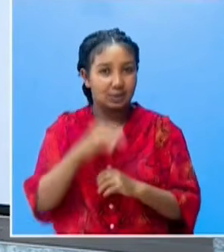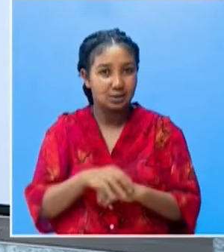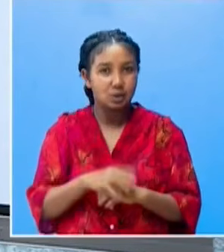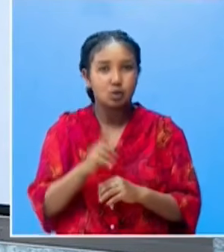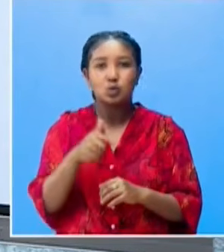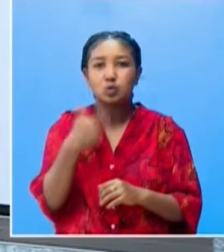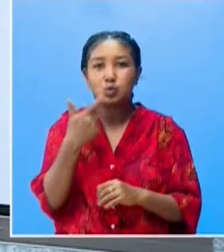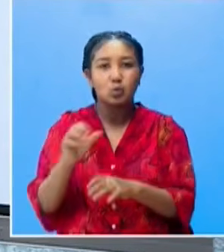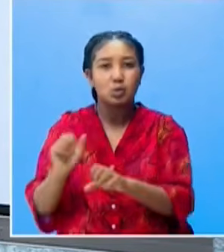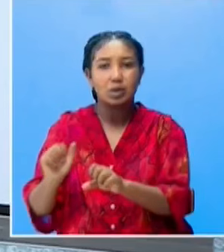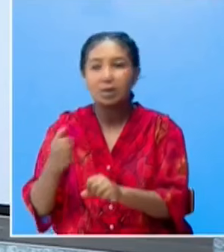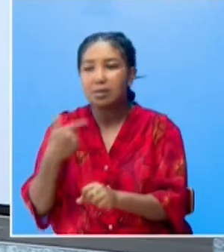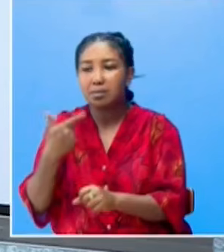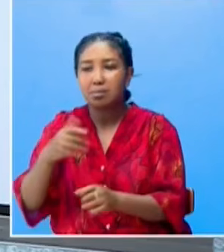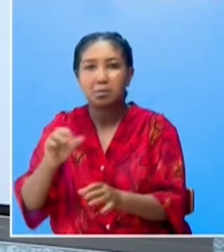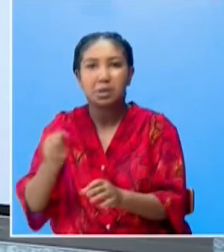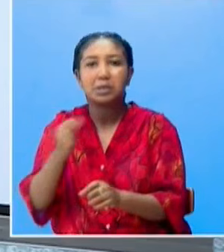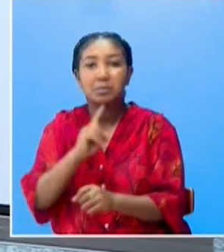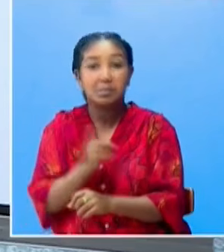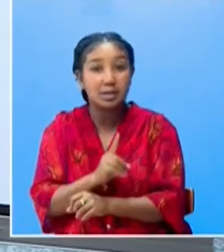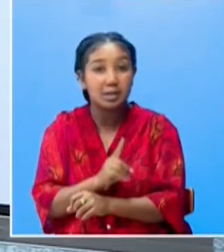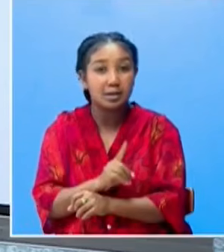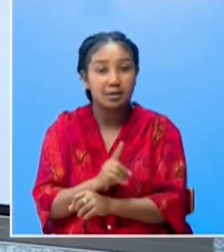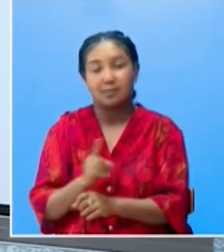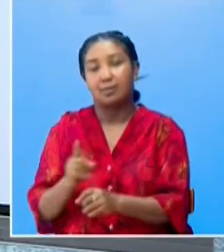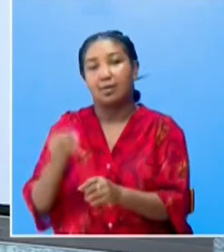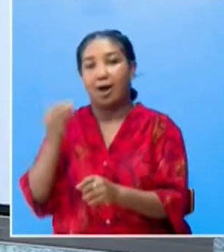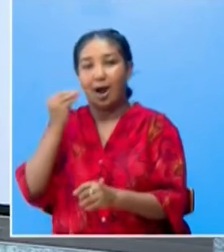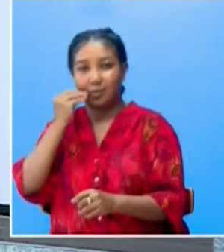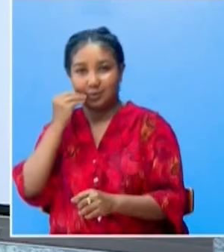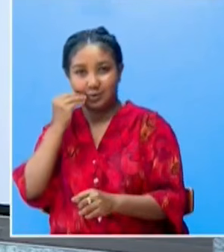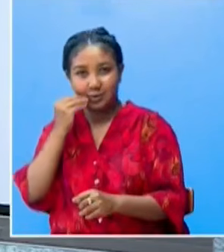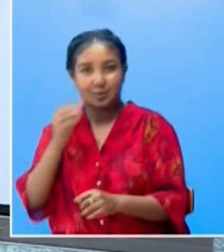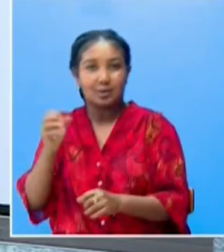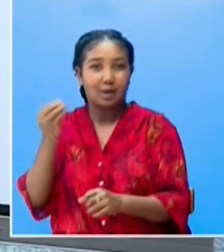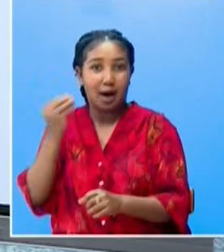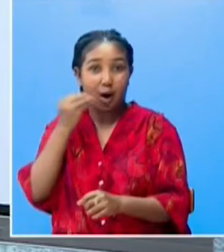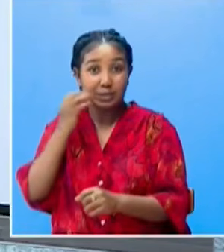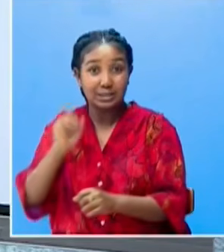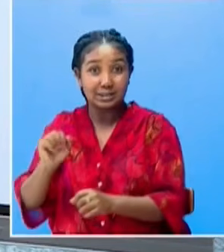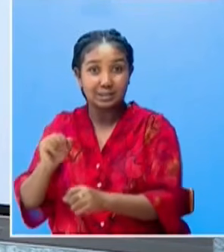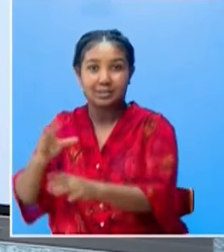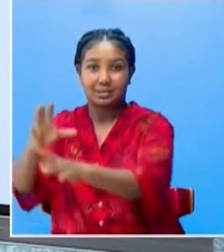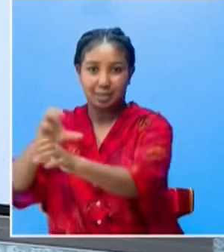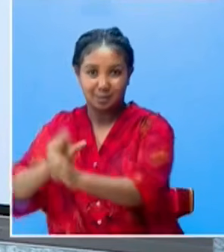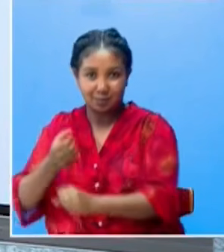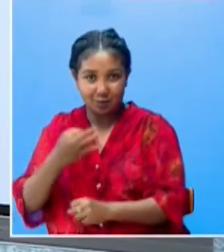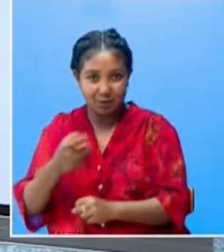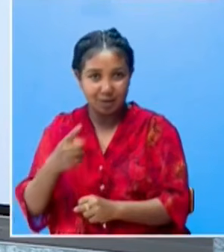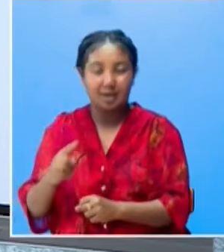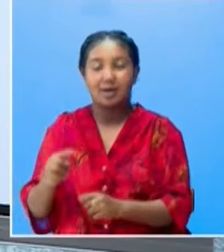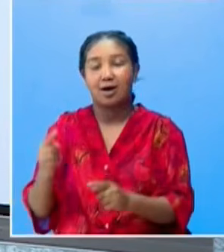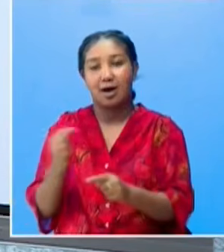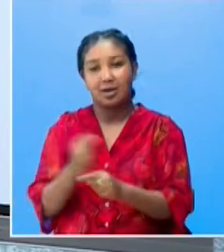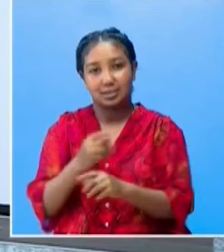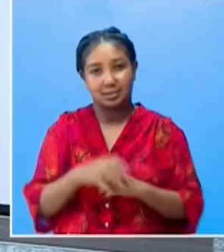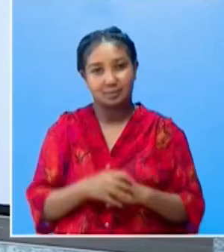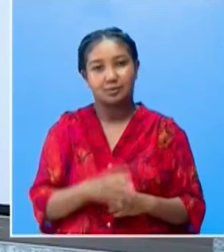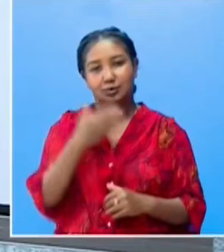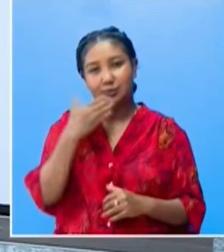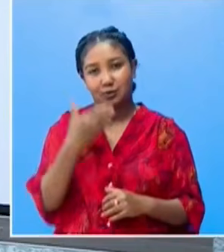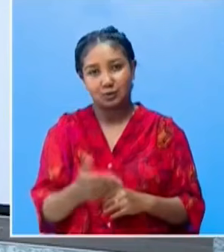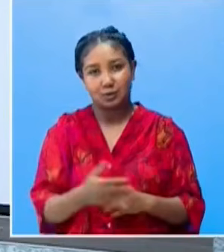is being cleaned? It is the house. So the house is the receiver of the action.